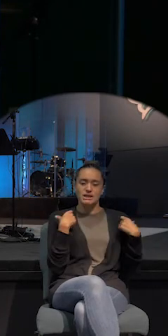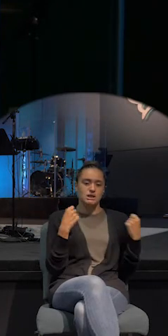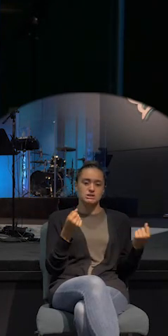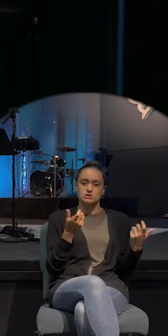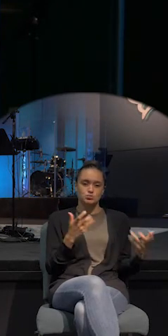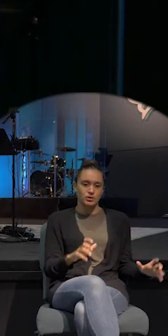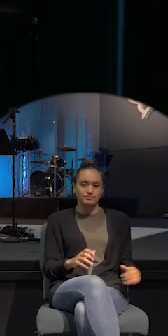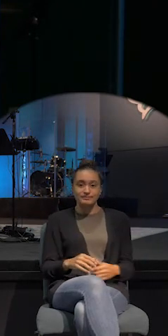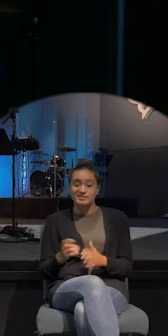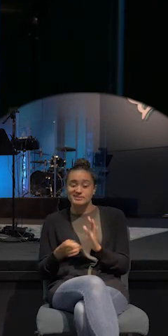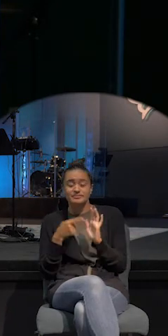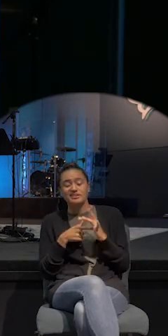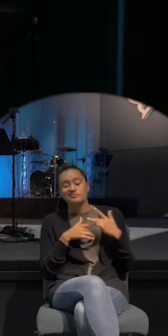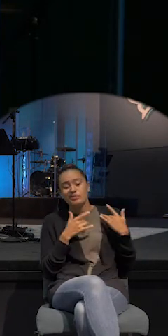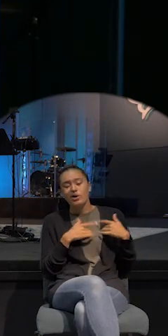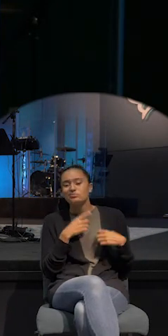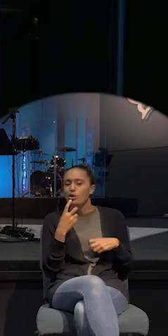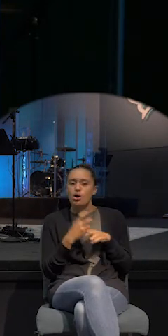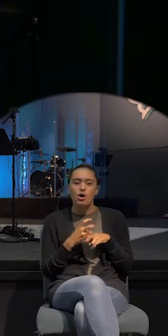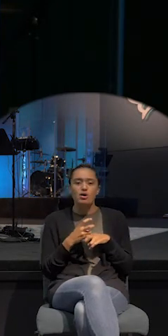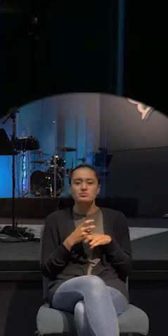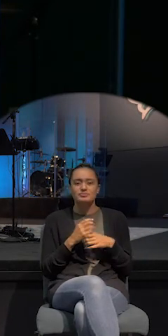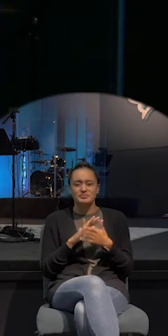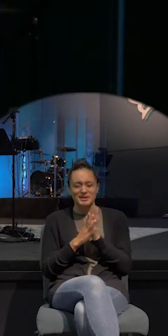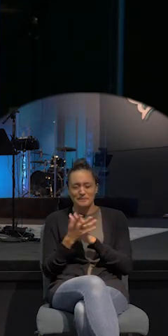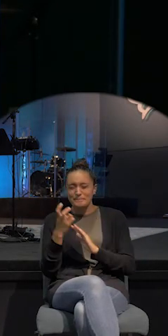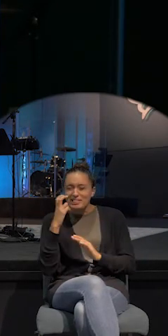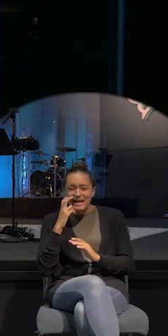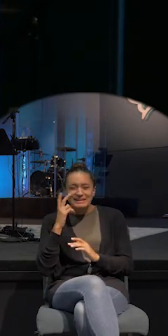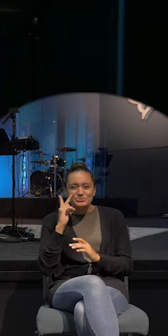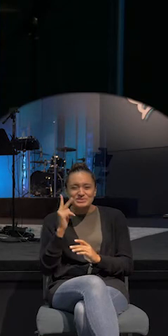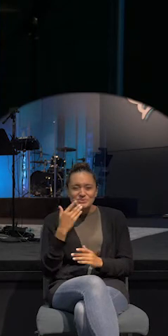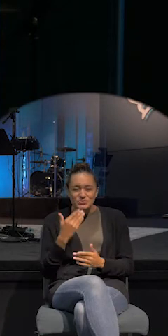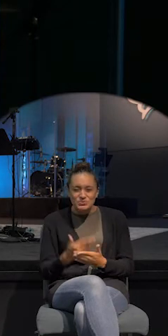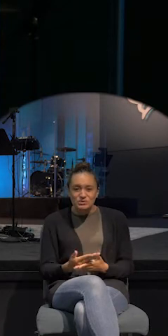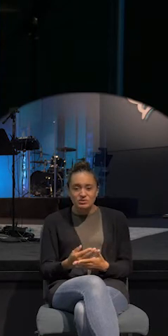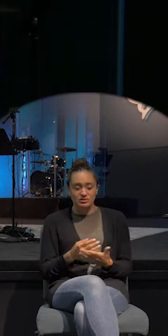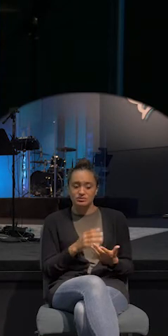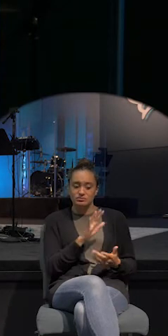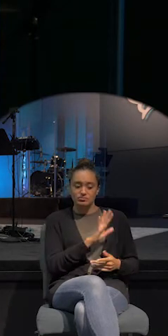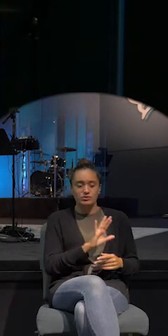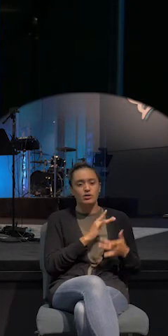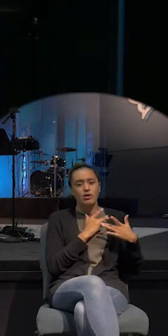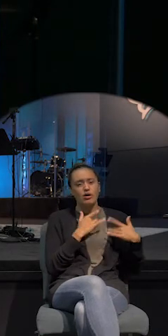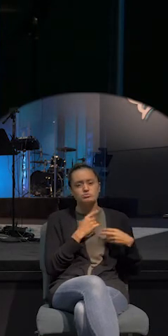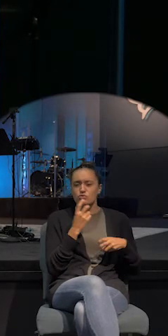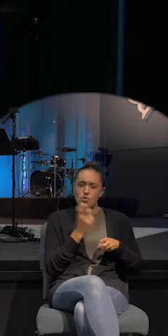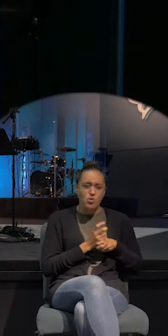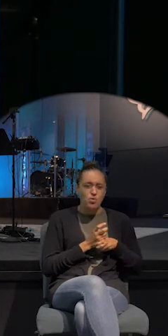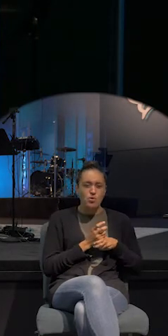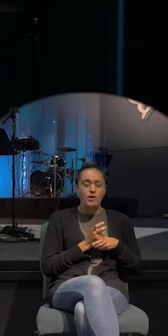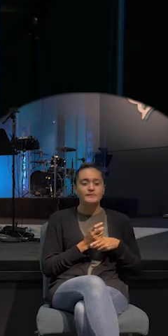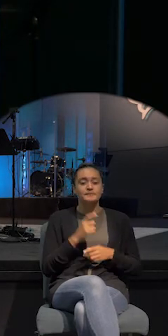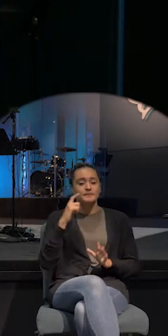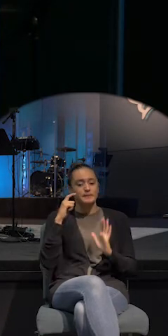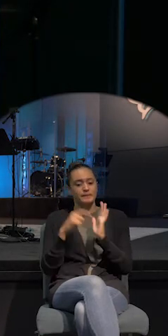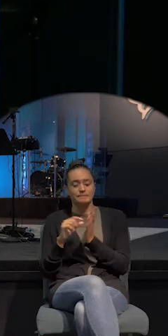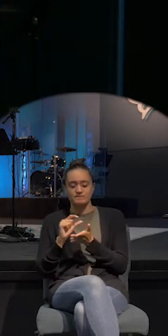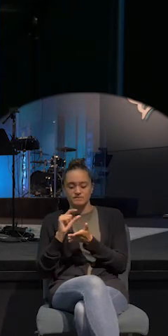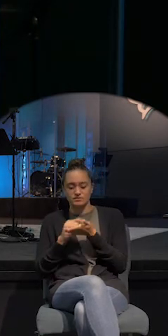Sometimes hardness of heart blinds you. They were calloused and they were hardened. Notice in verse